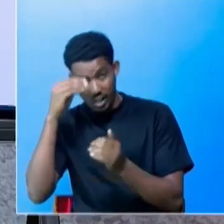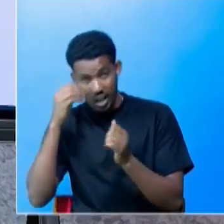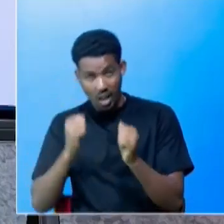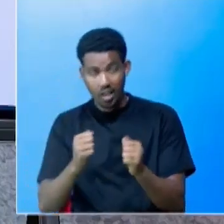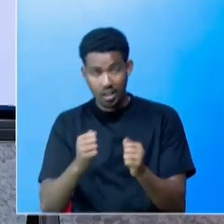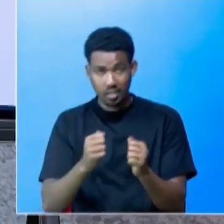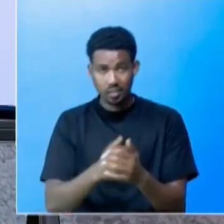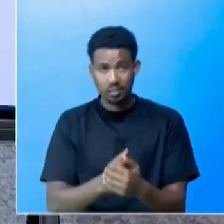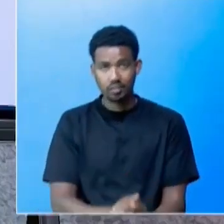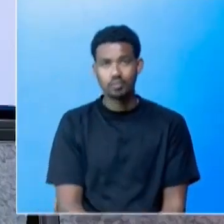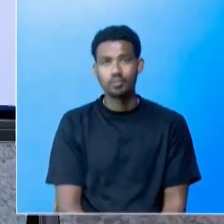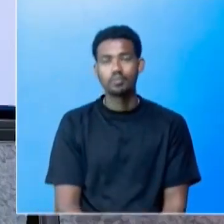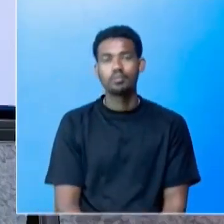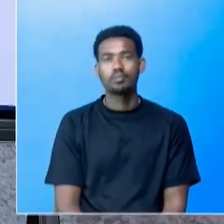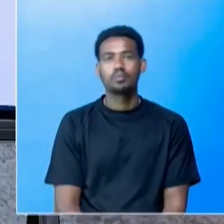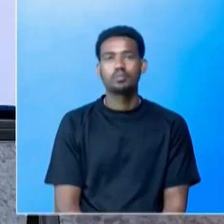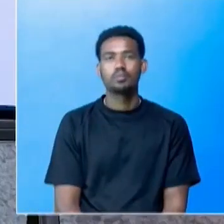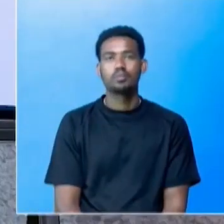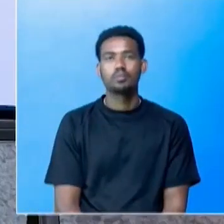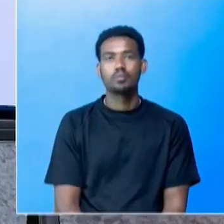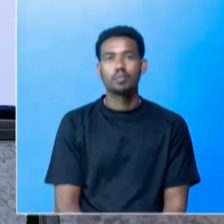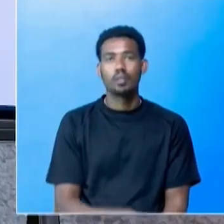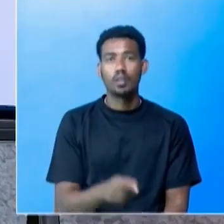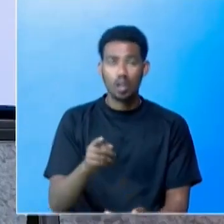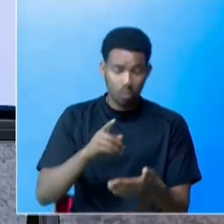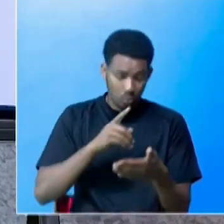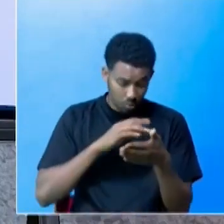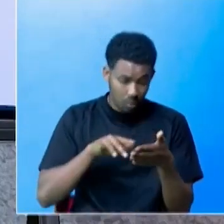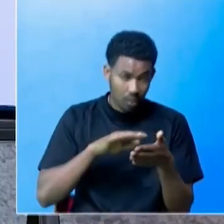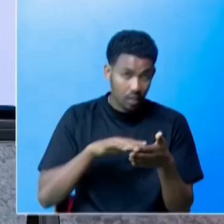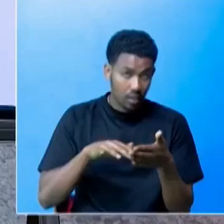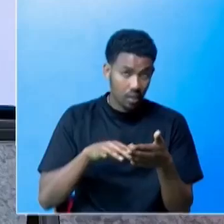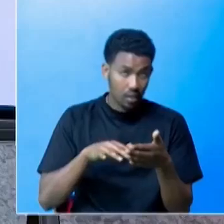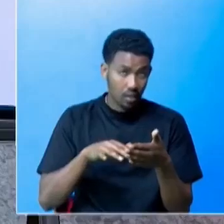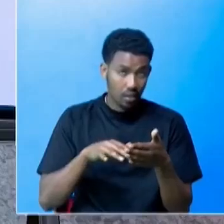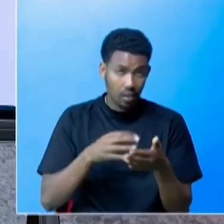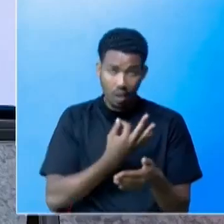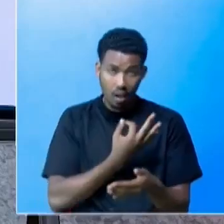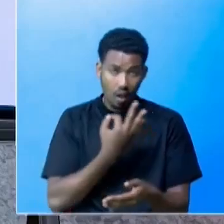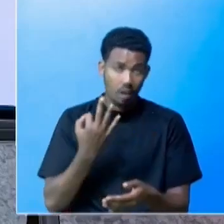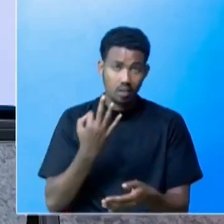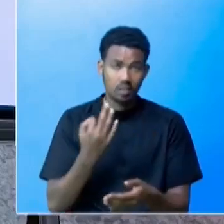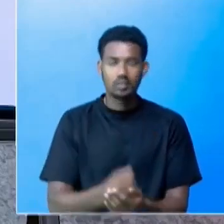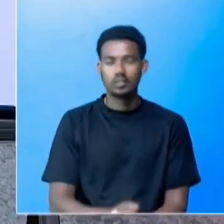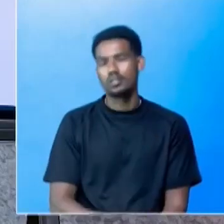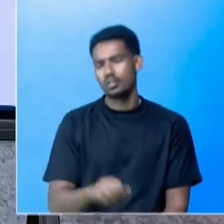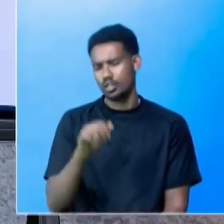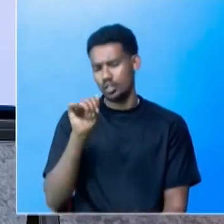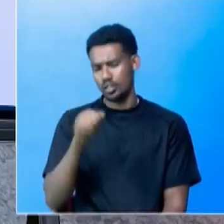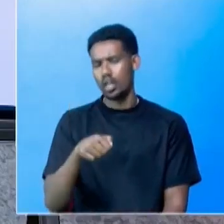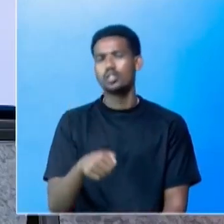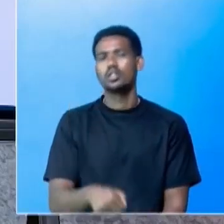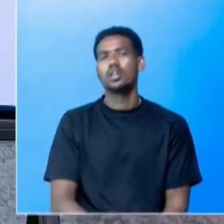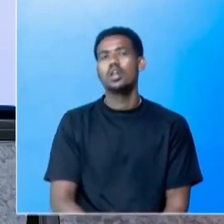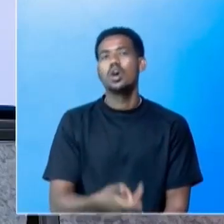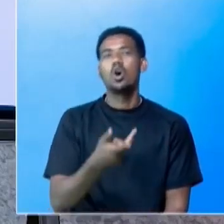you studying hard? Yes, you are. And also, for example, is